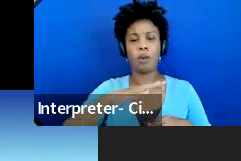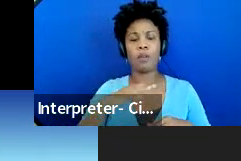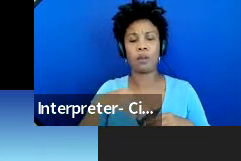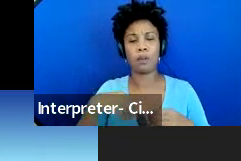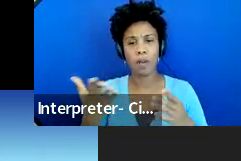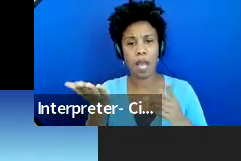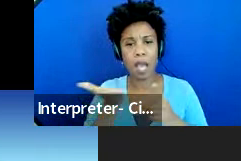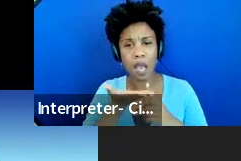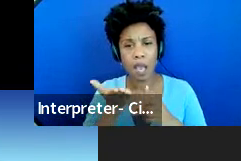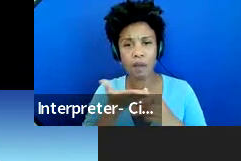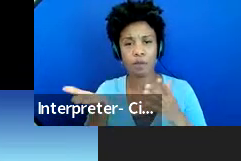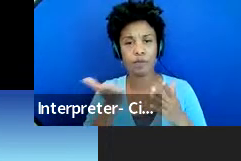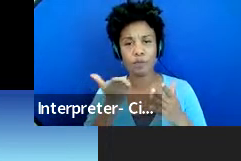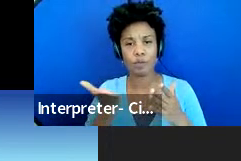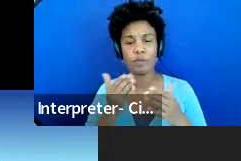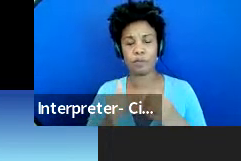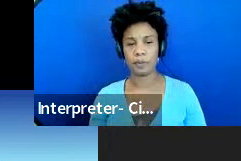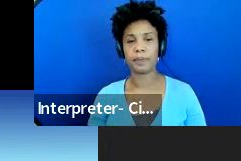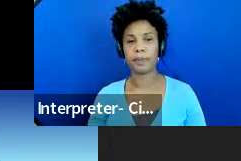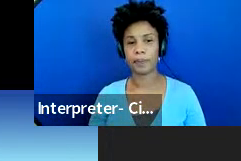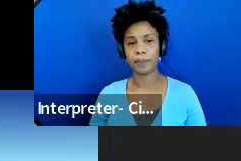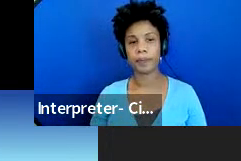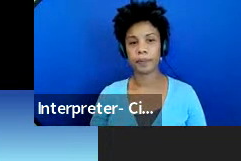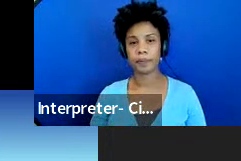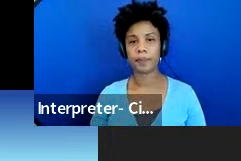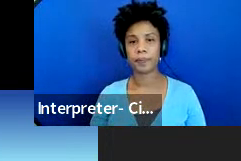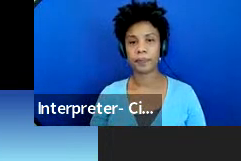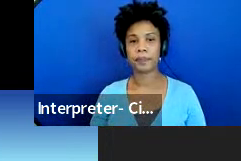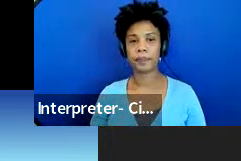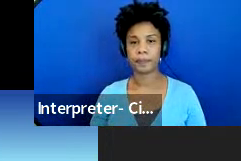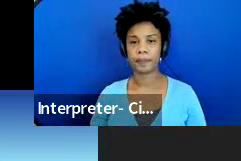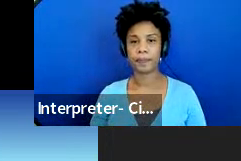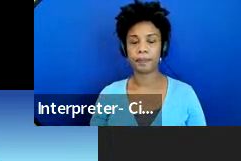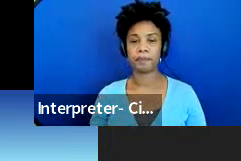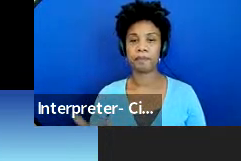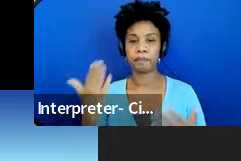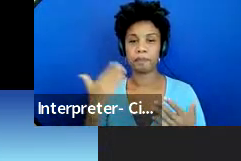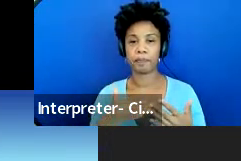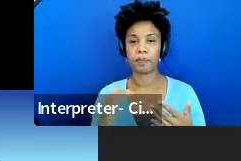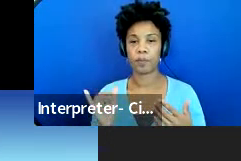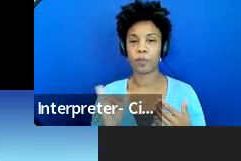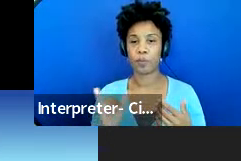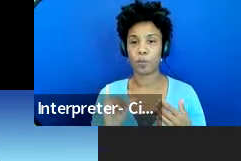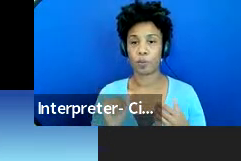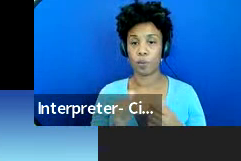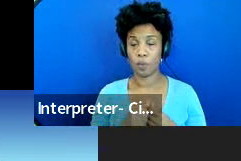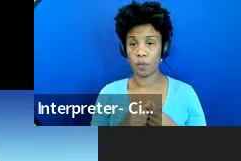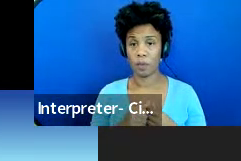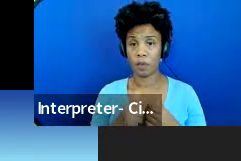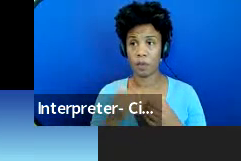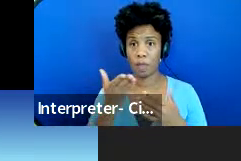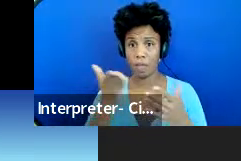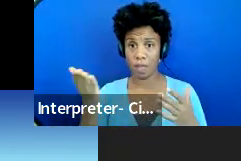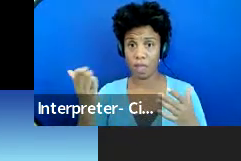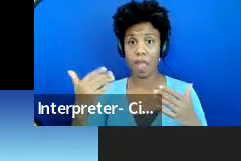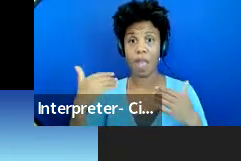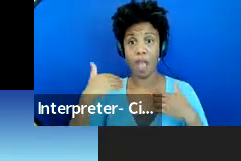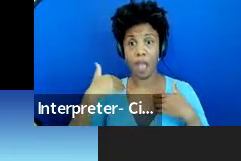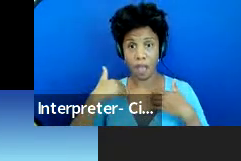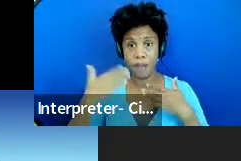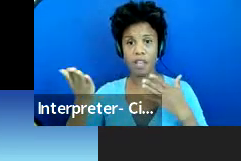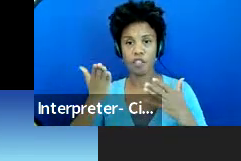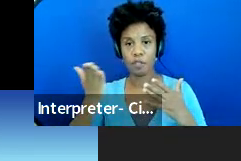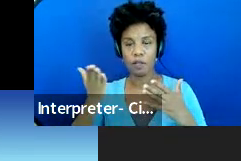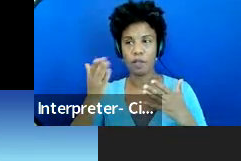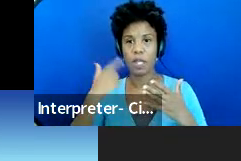disability. There's a greater need for awareness about the provision and the availability of social assistance